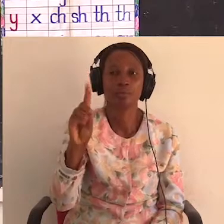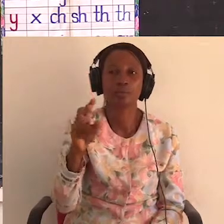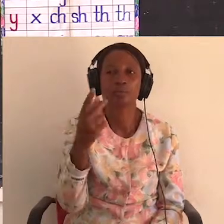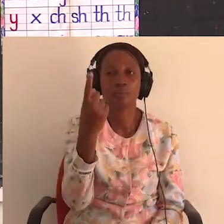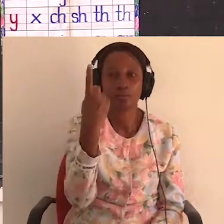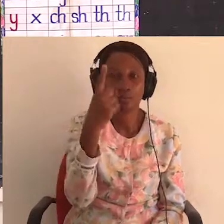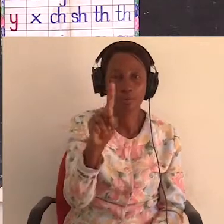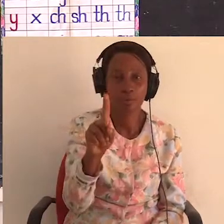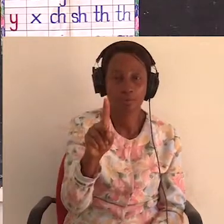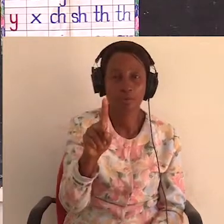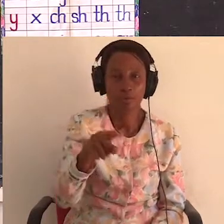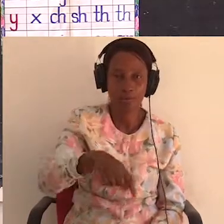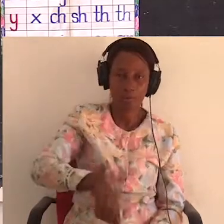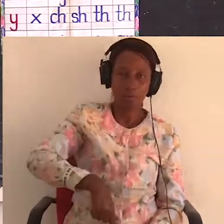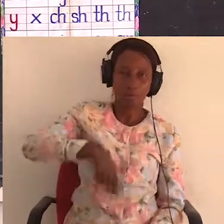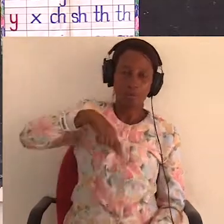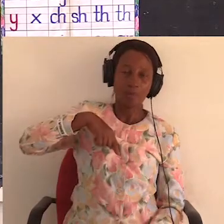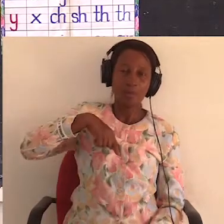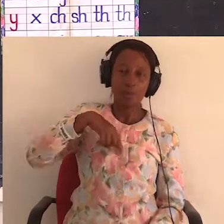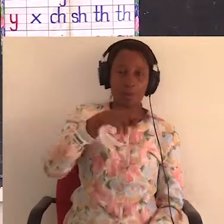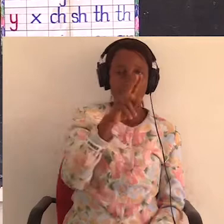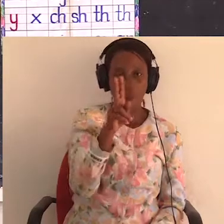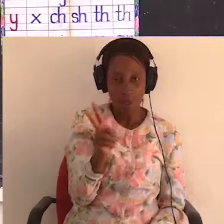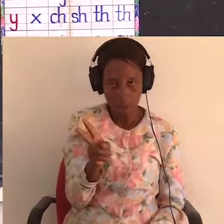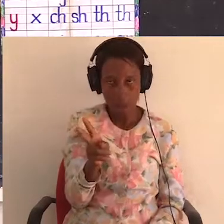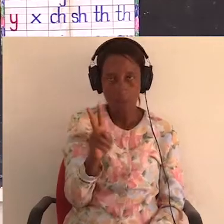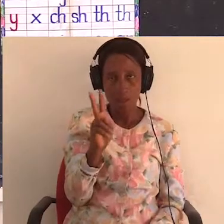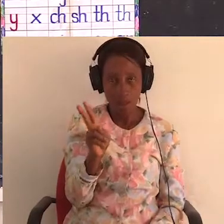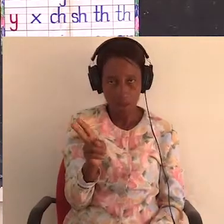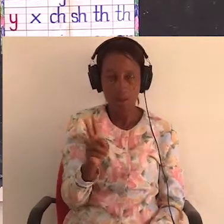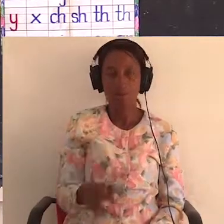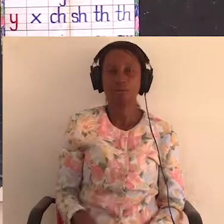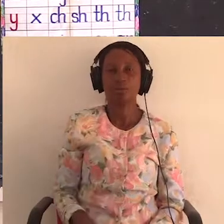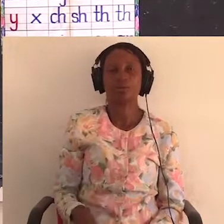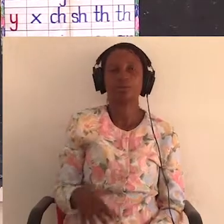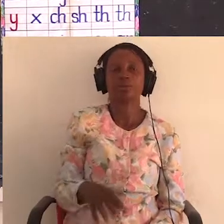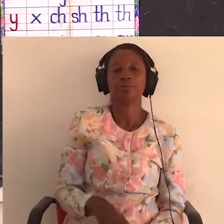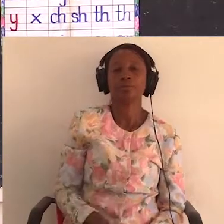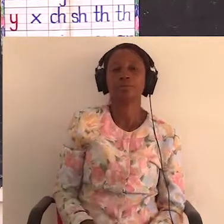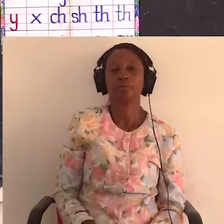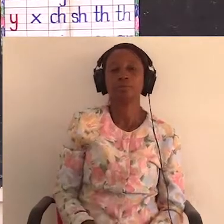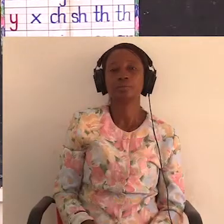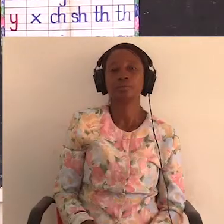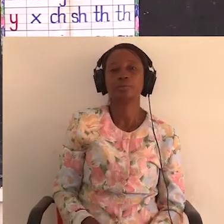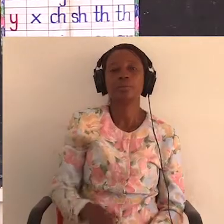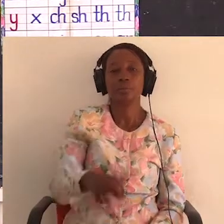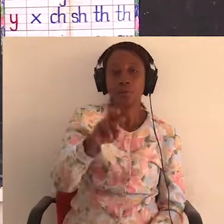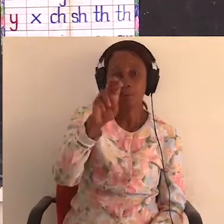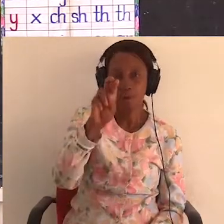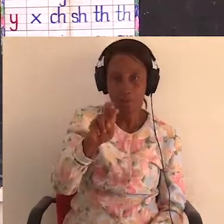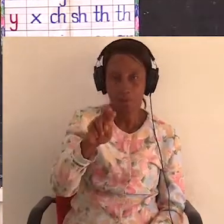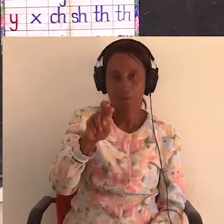The initial sound here, what we hear is H. Now we move to